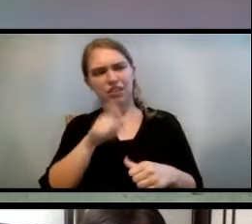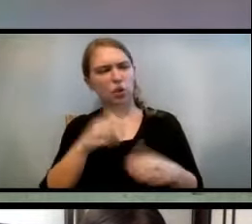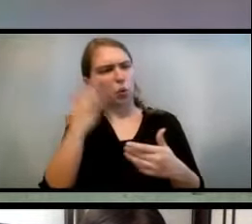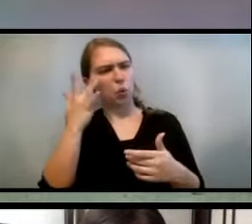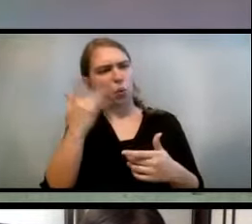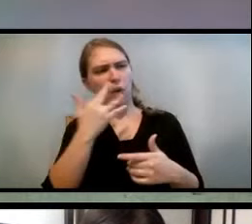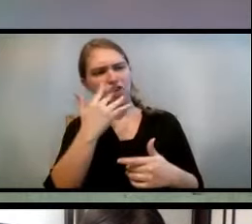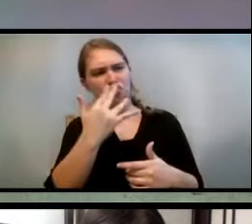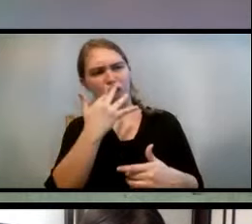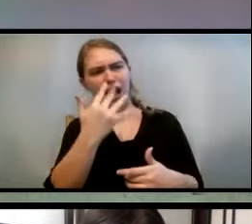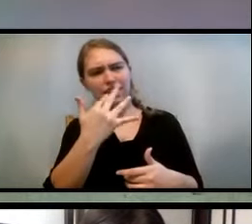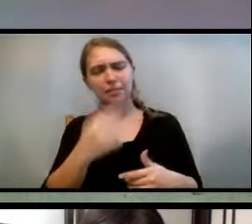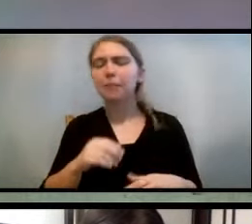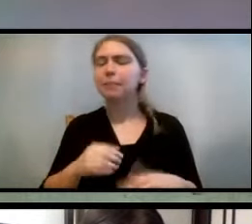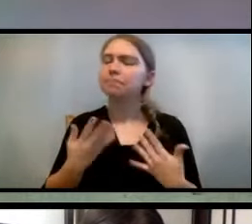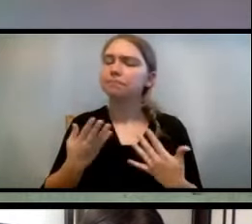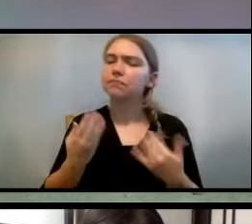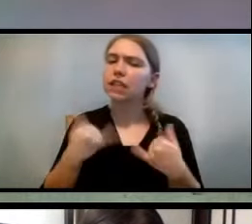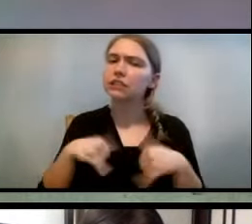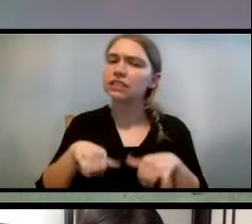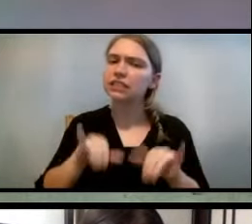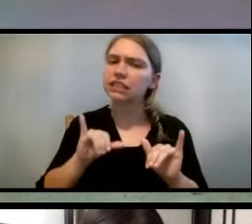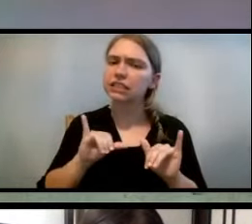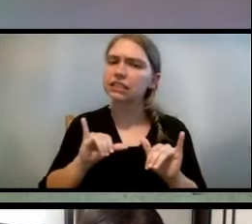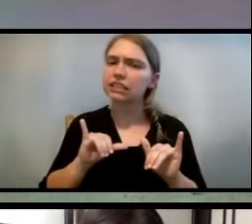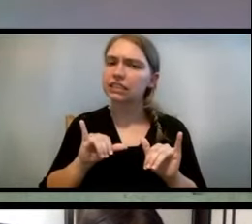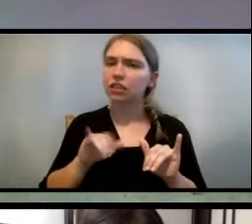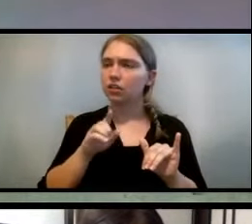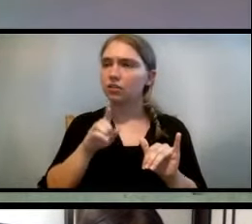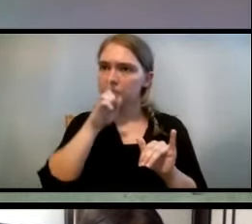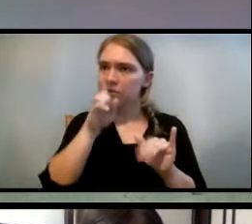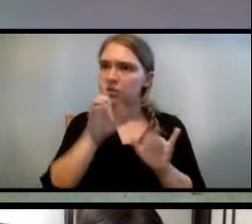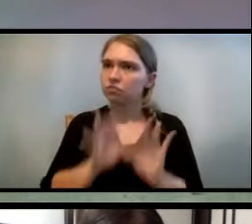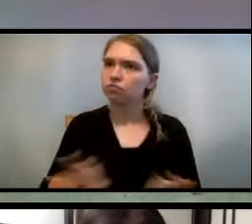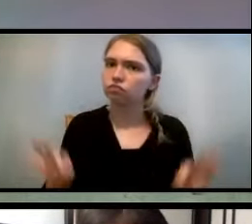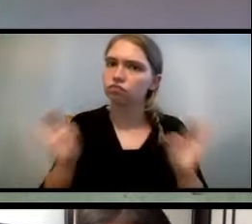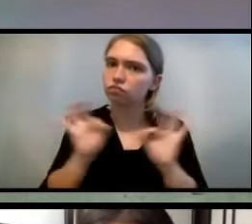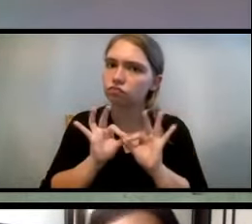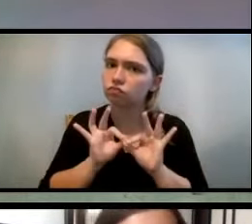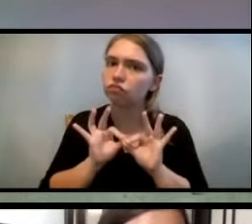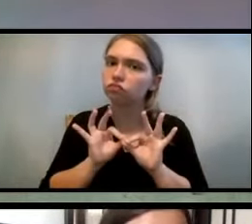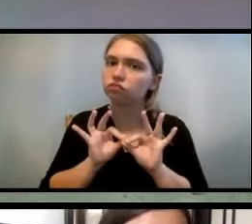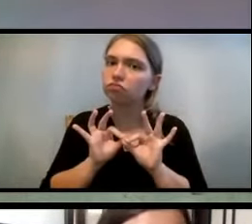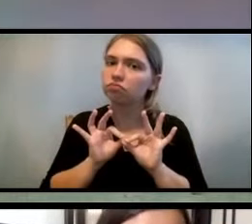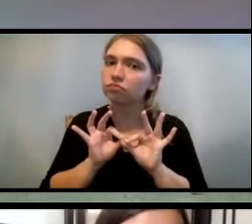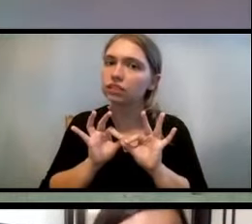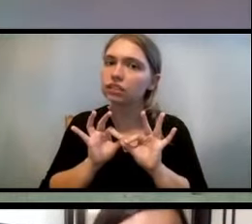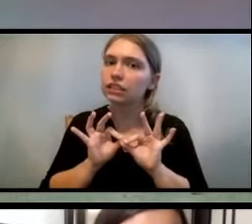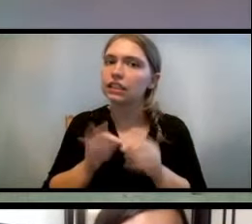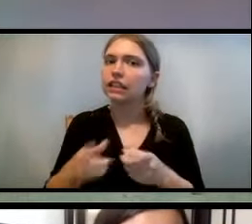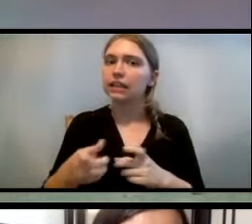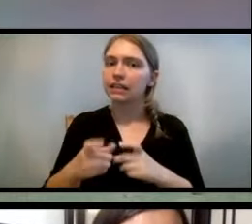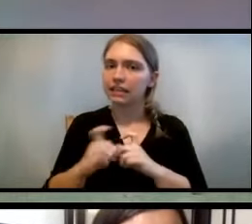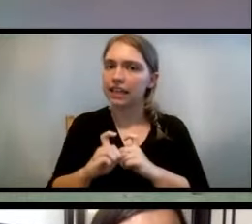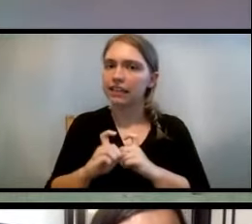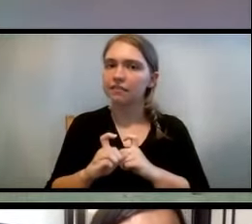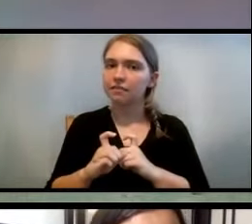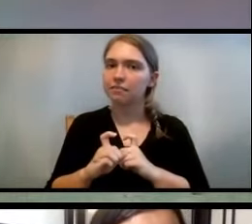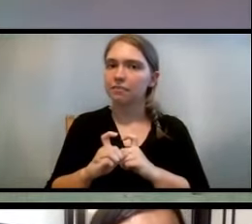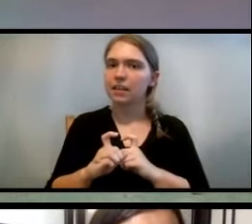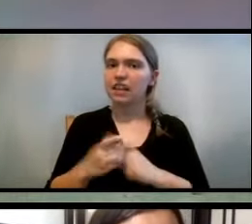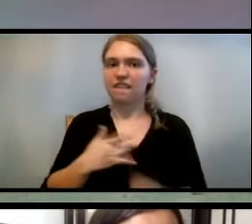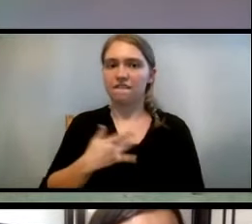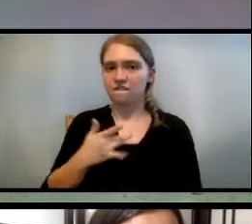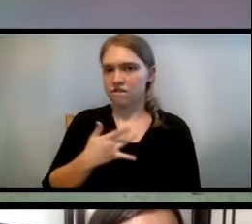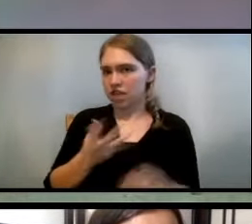was still very, it was still invaluable to me, because what it did was it provided a sense of place